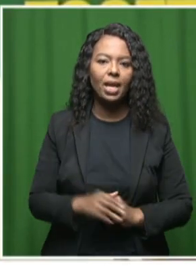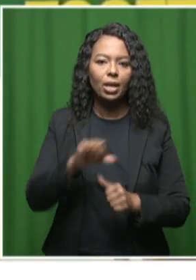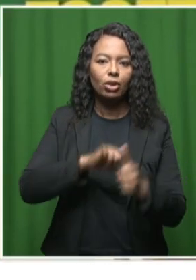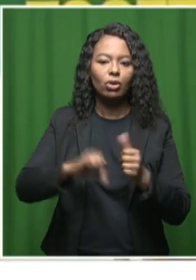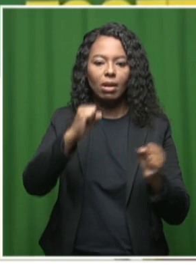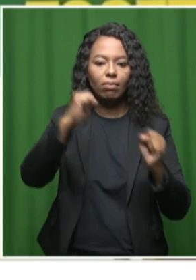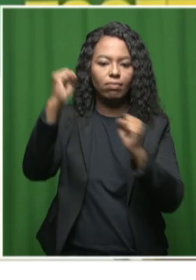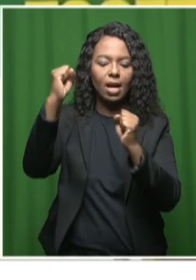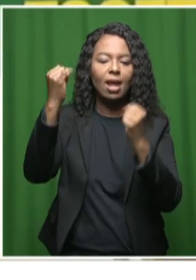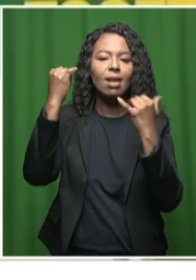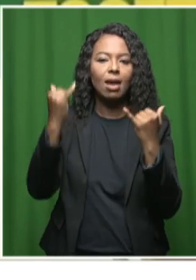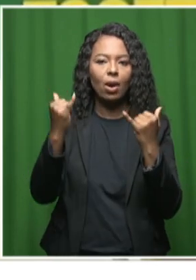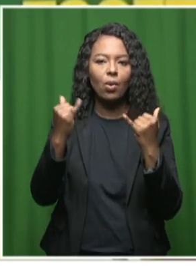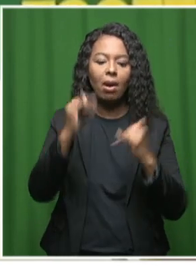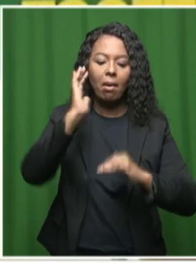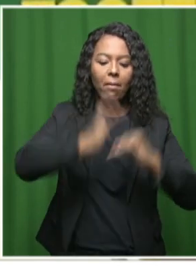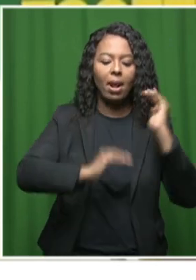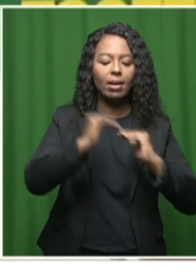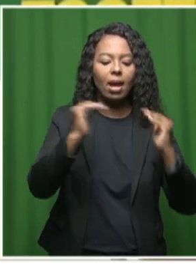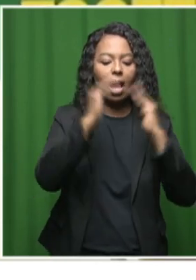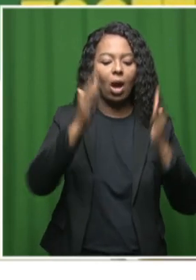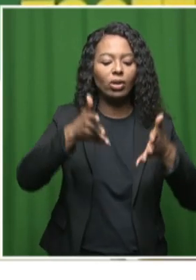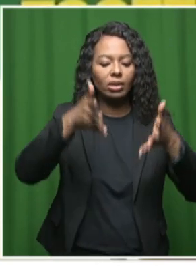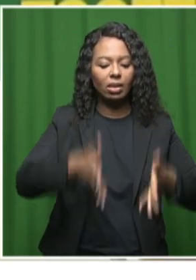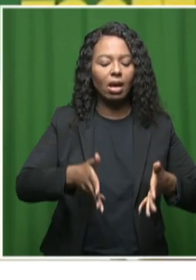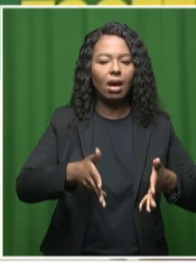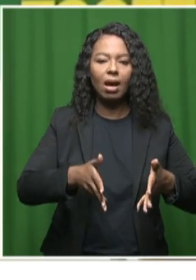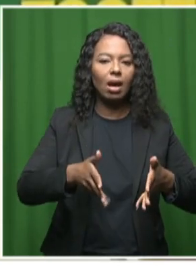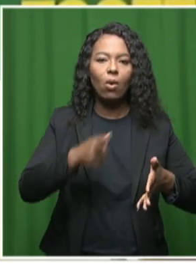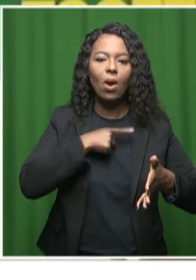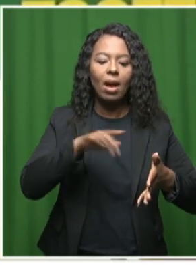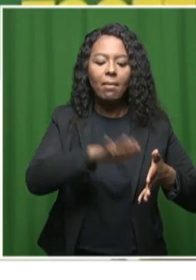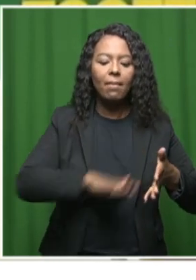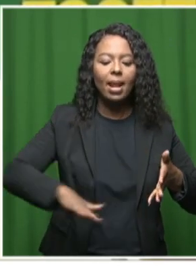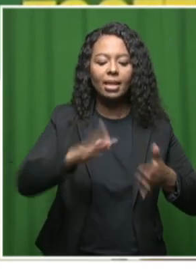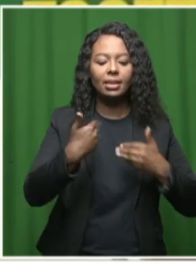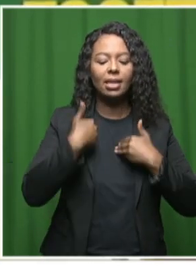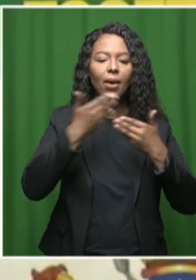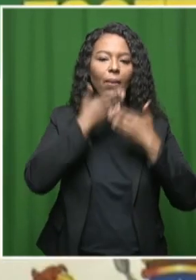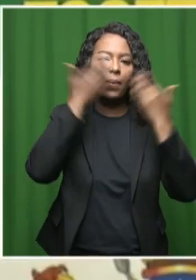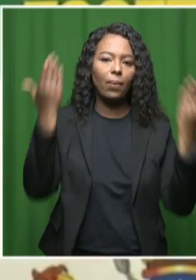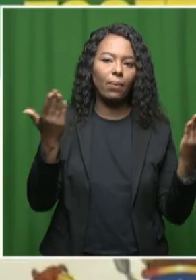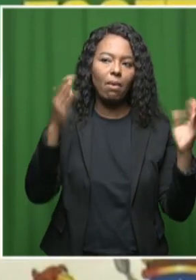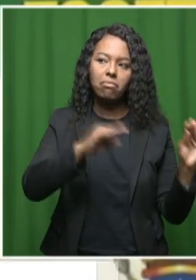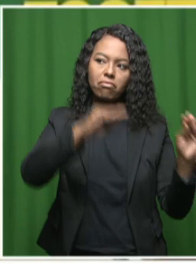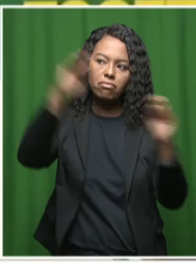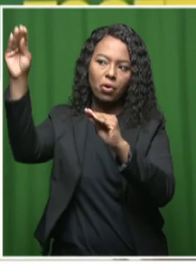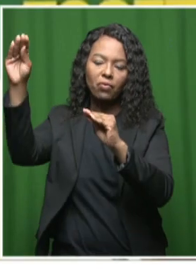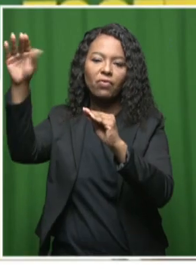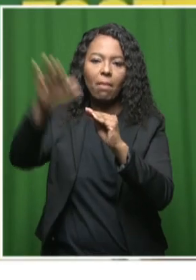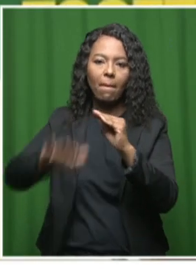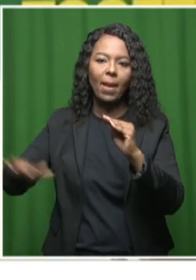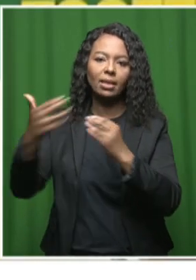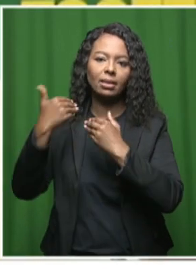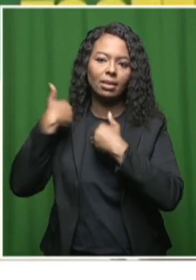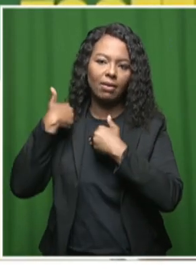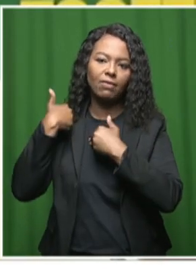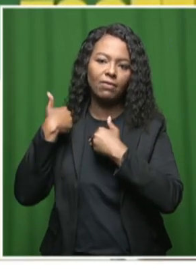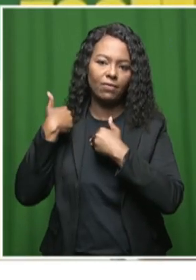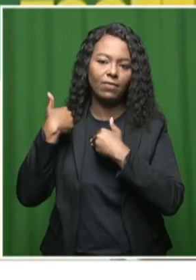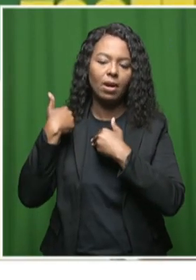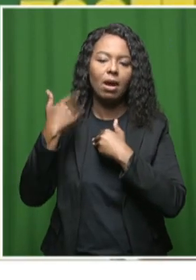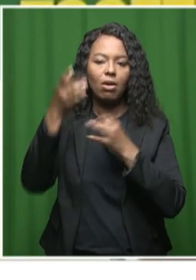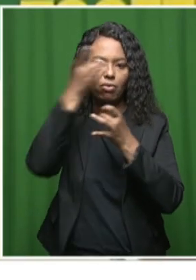look, we cannot build your house here because this is not a safe place anymore for you. We